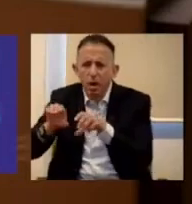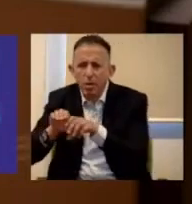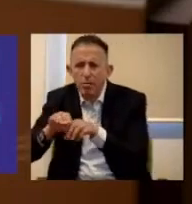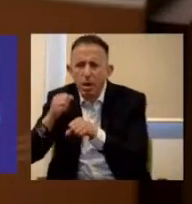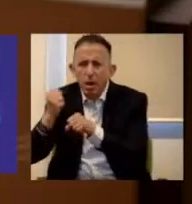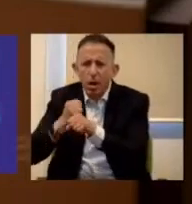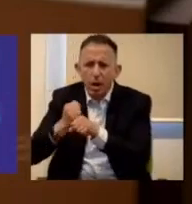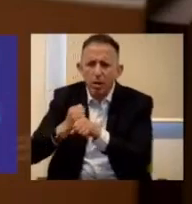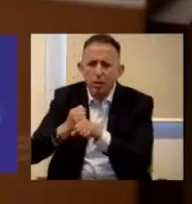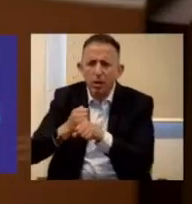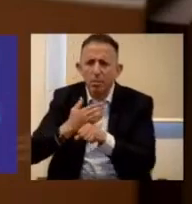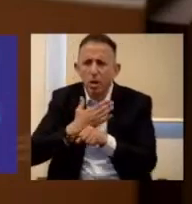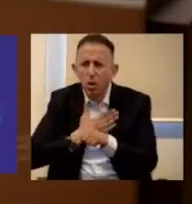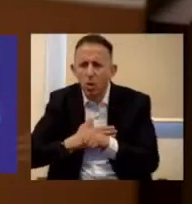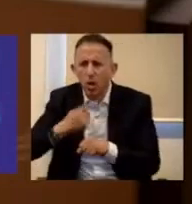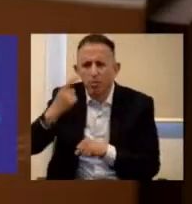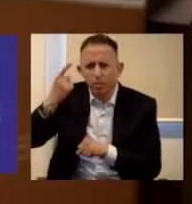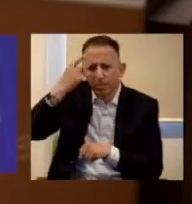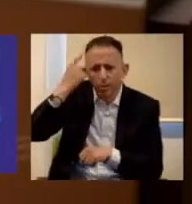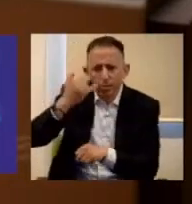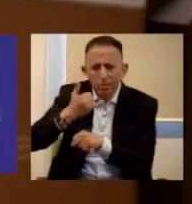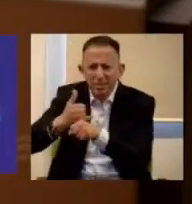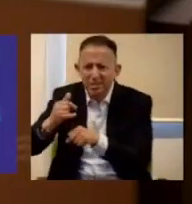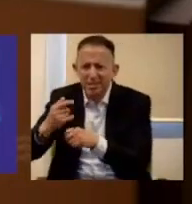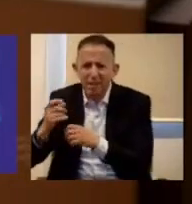conference in